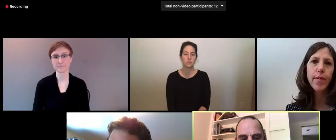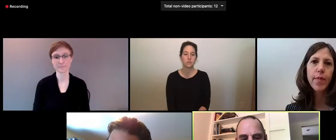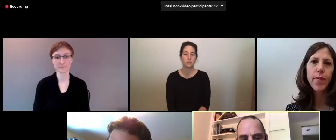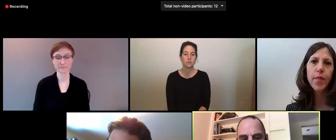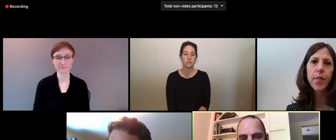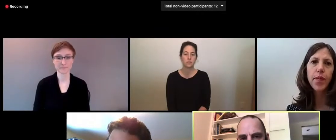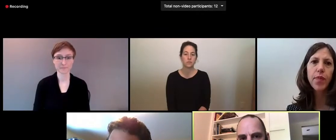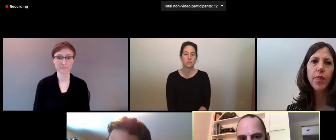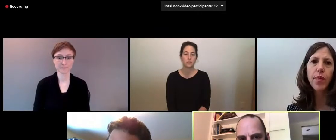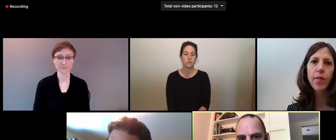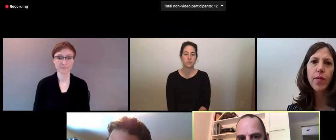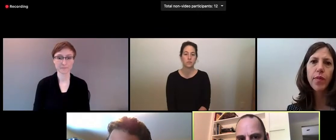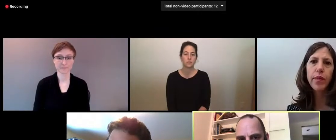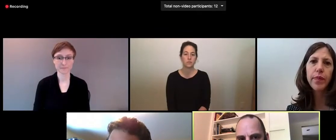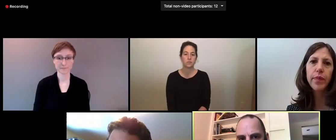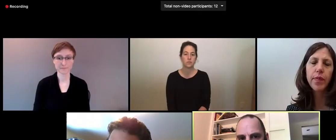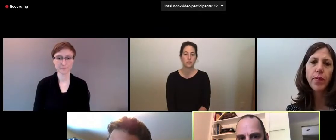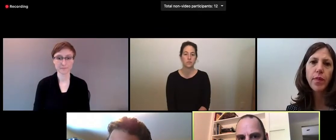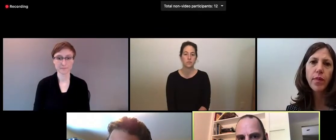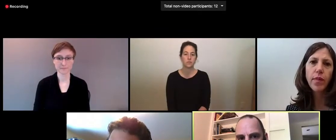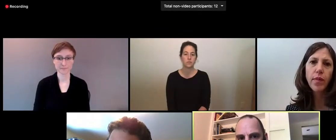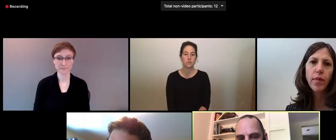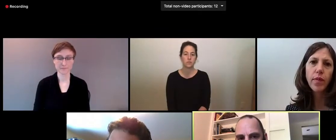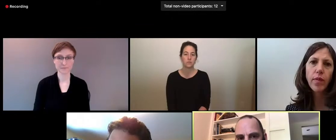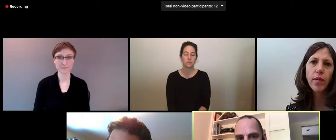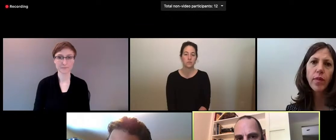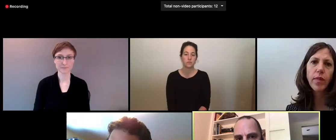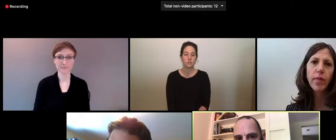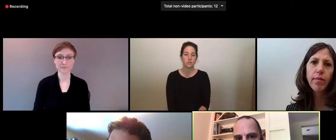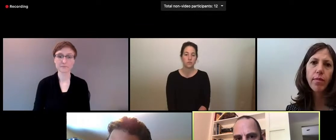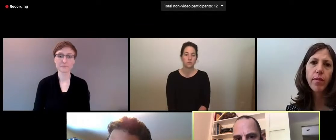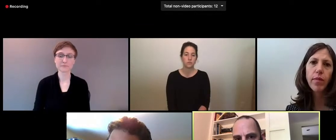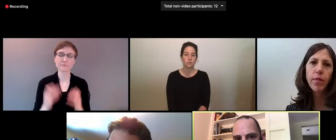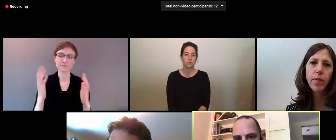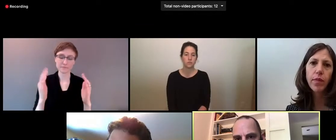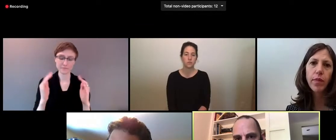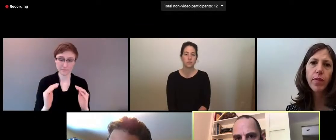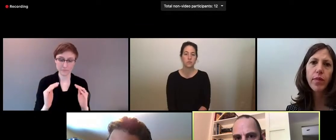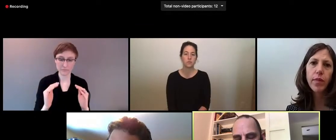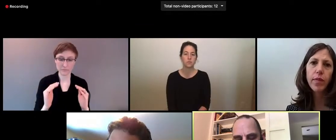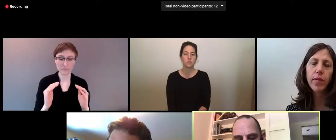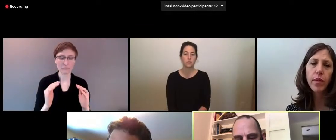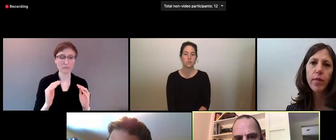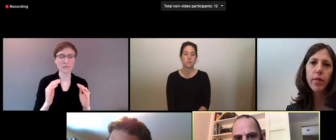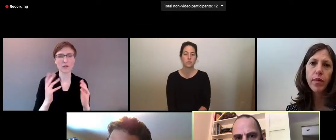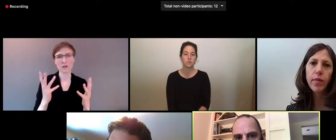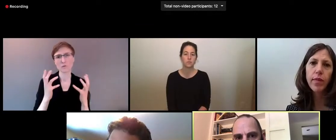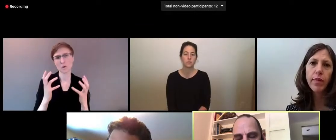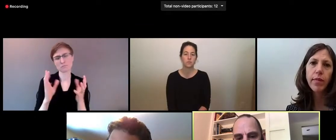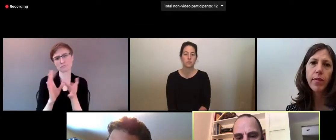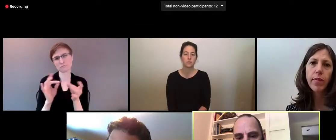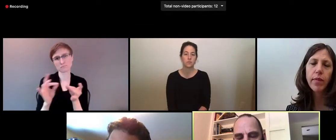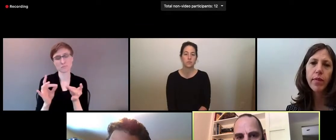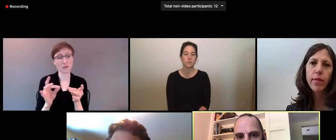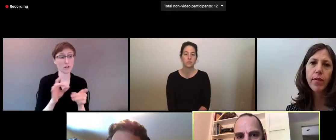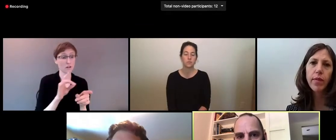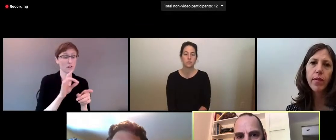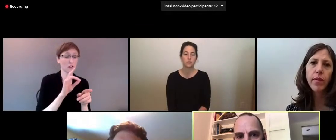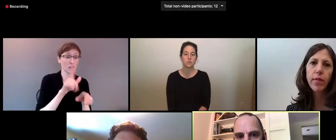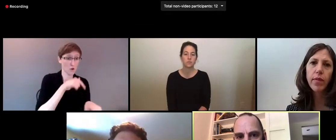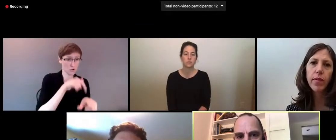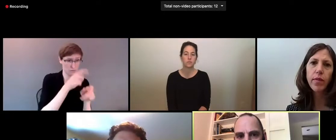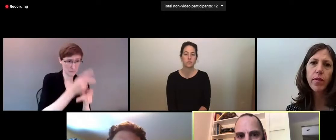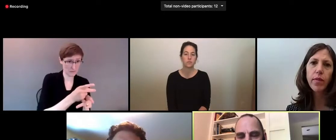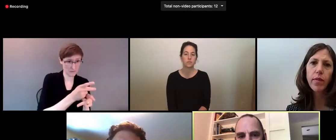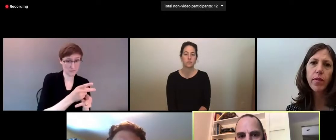I'd also like to point out the connection between long-term care facilities in the community, and this builds on what